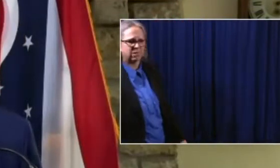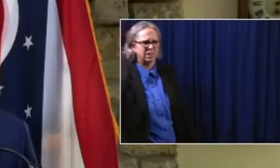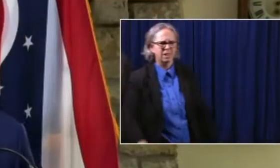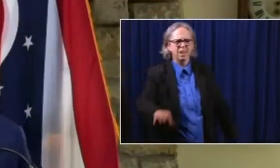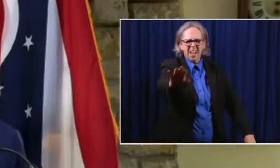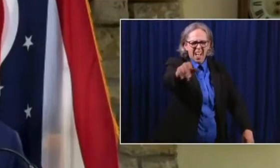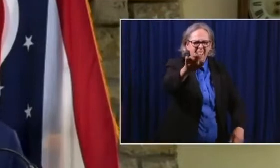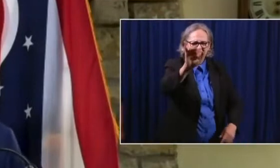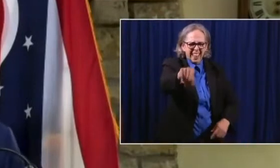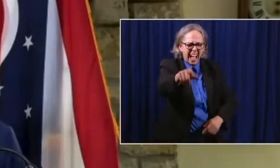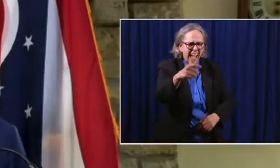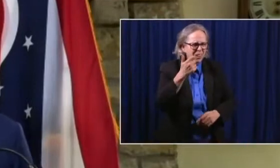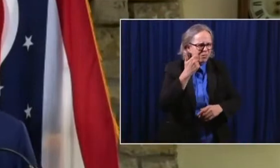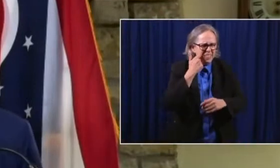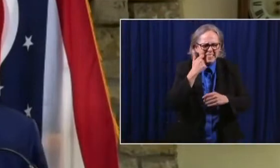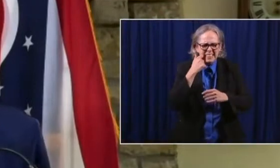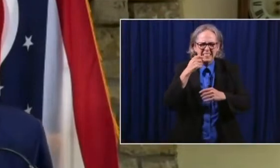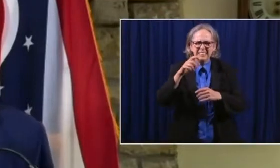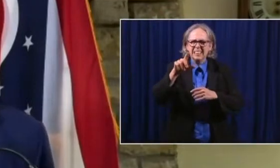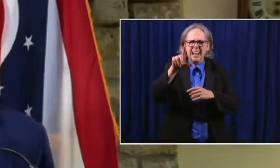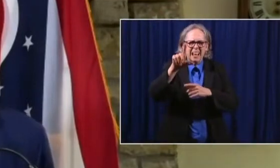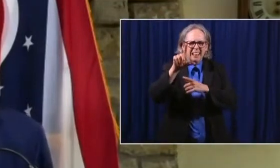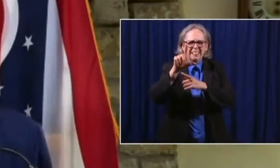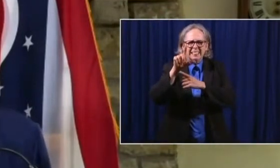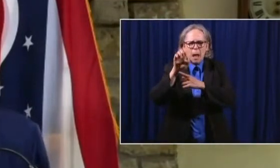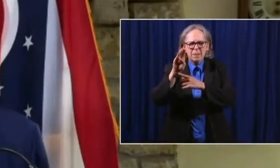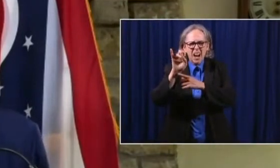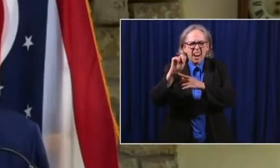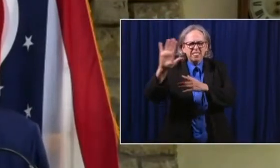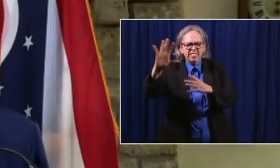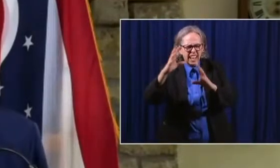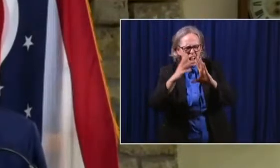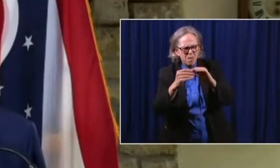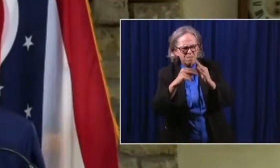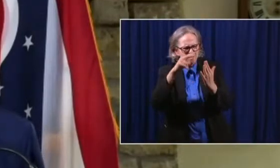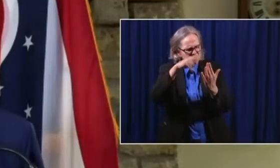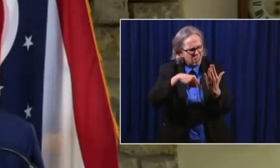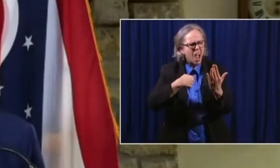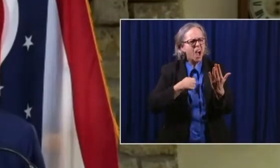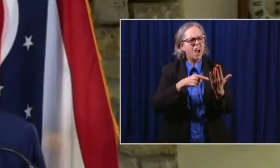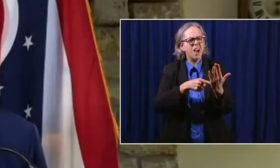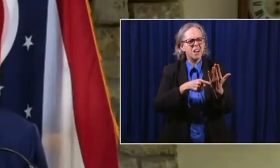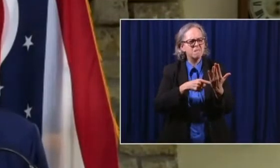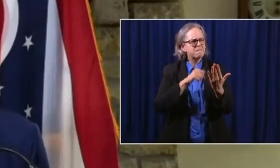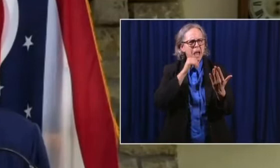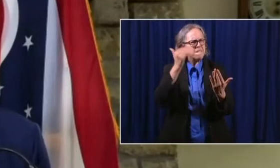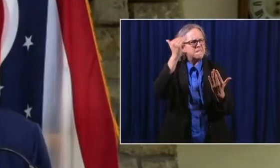Lebanon and challenges they've had, but as far as contact tracing, I don't know.